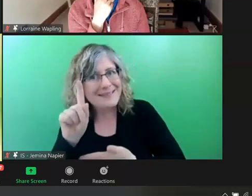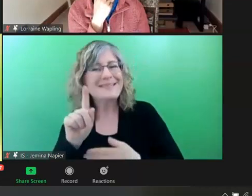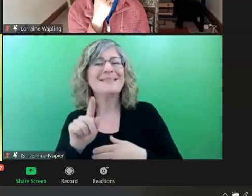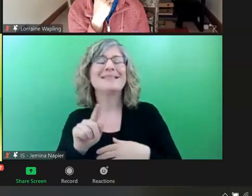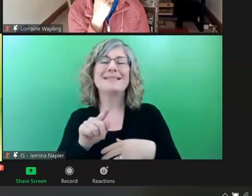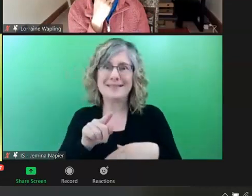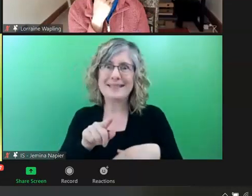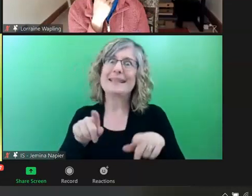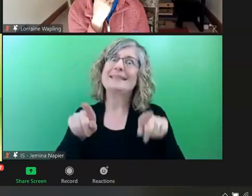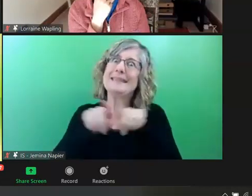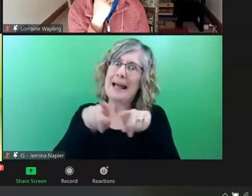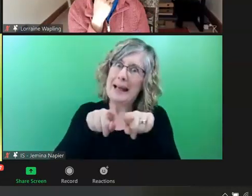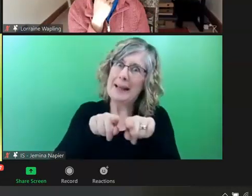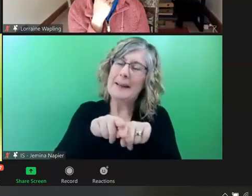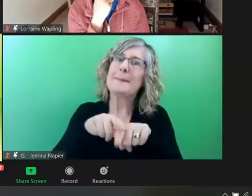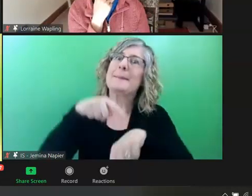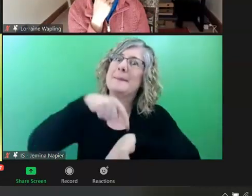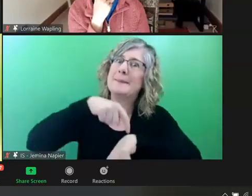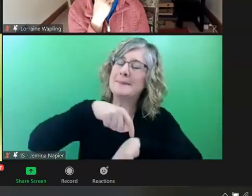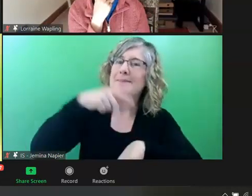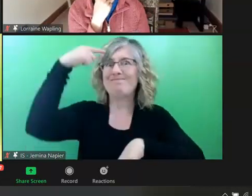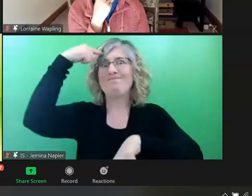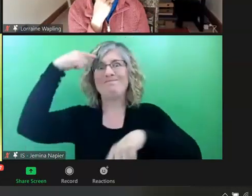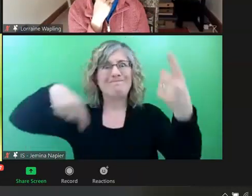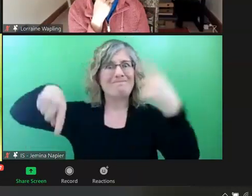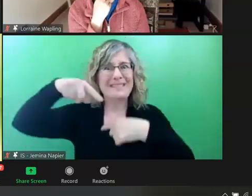to school because most schools don't have